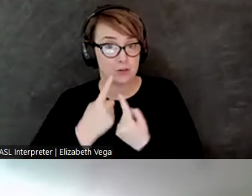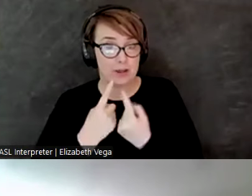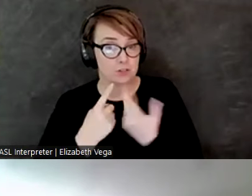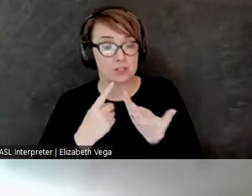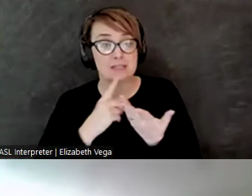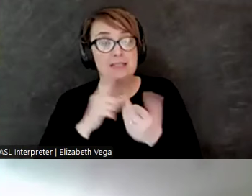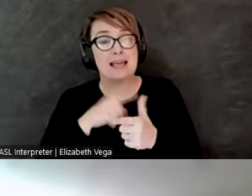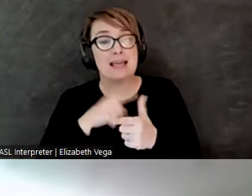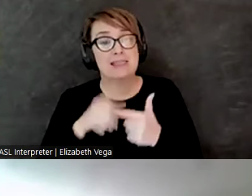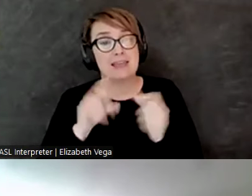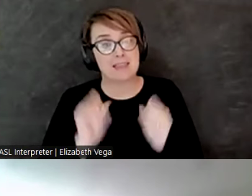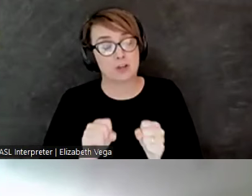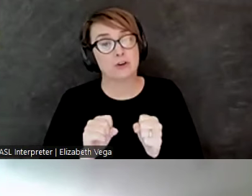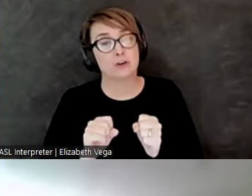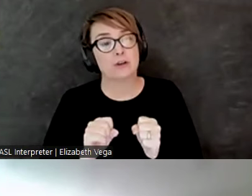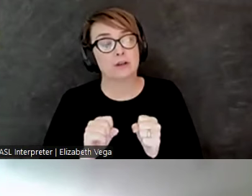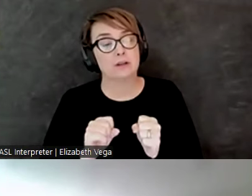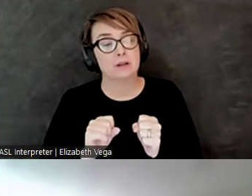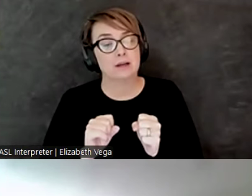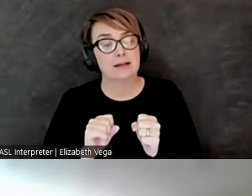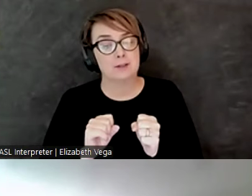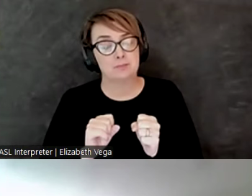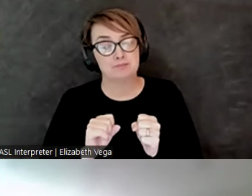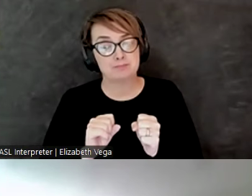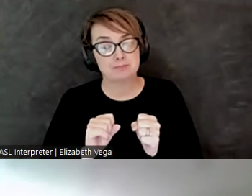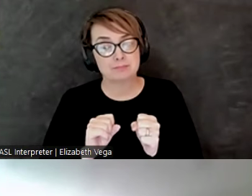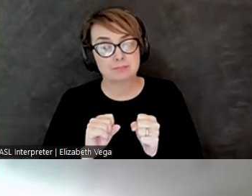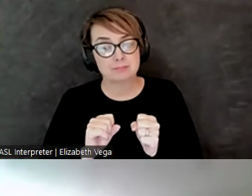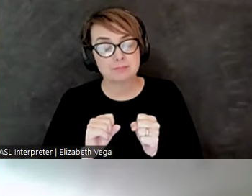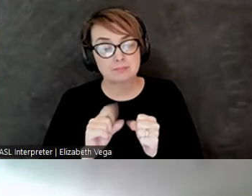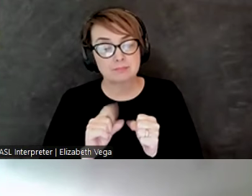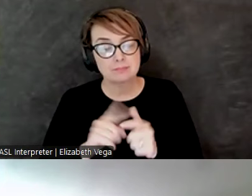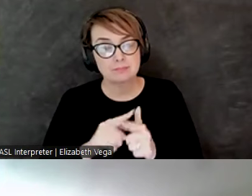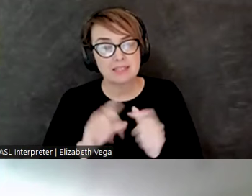allocated to the proper work groups as far as the subject matter.